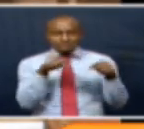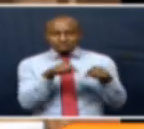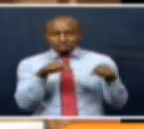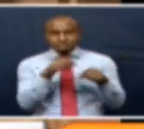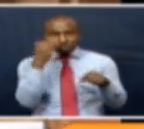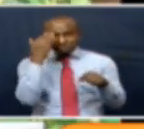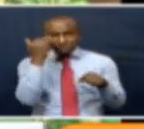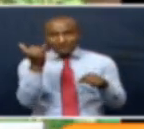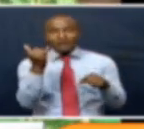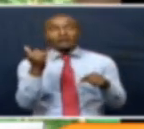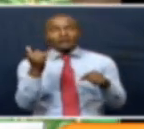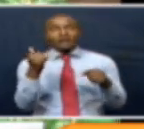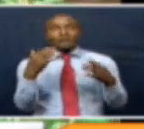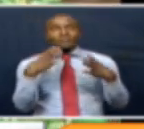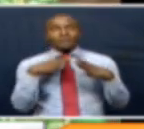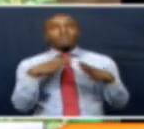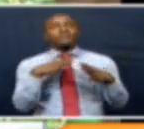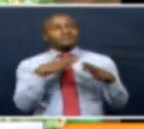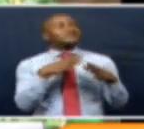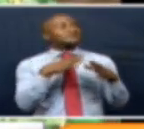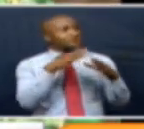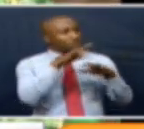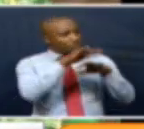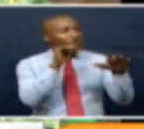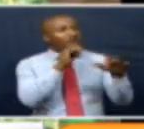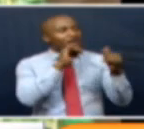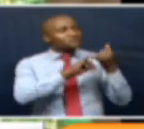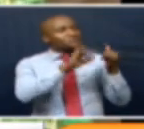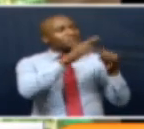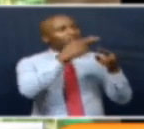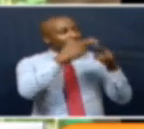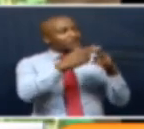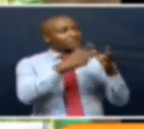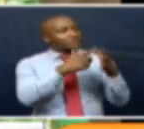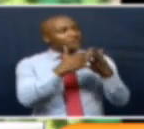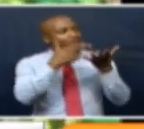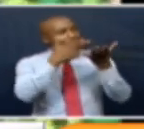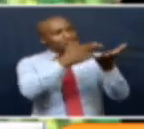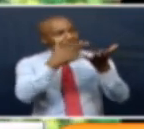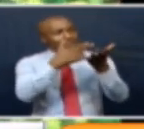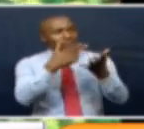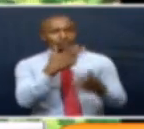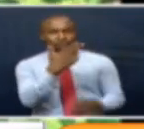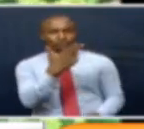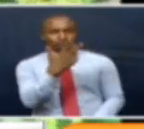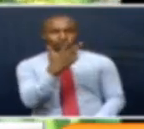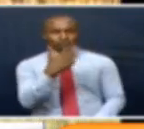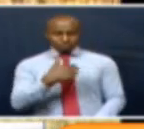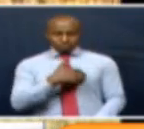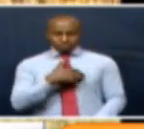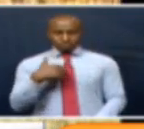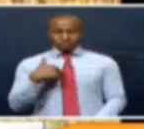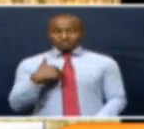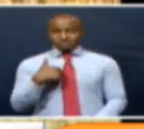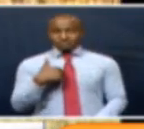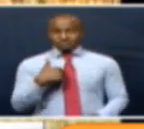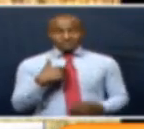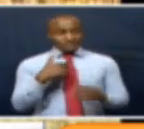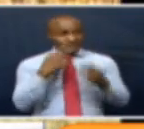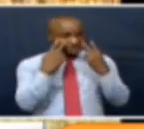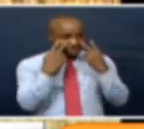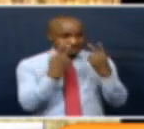that the attackers called her husband by name before shooting him twice in the chest in front of his family. Wakaenda na